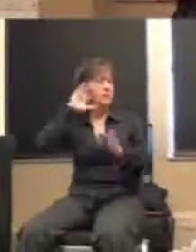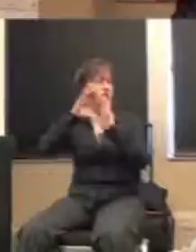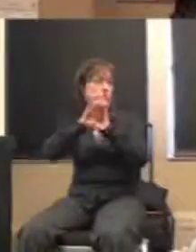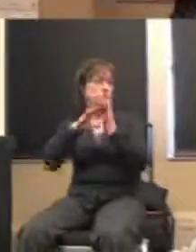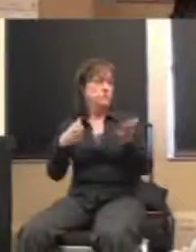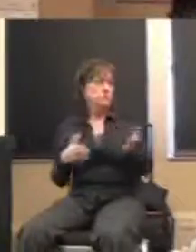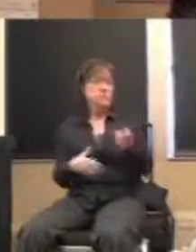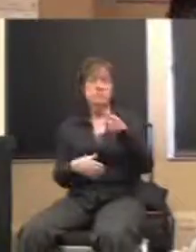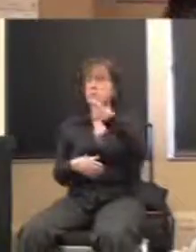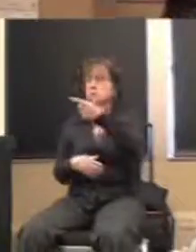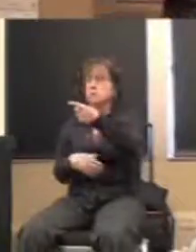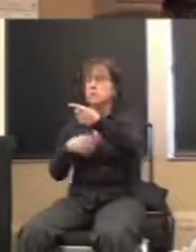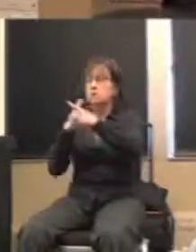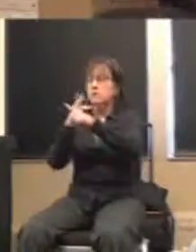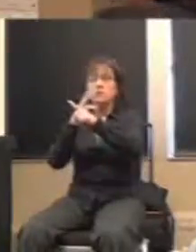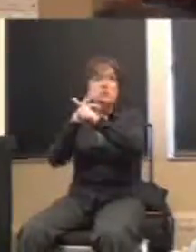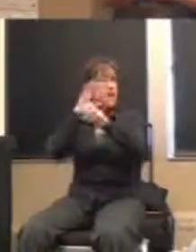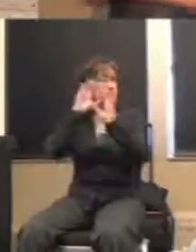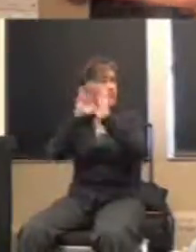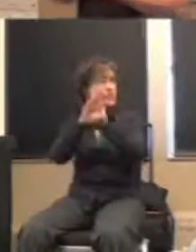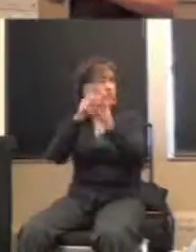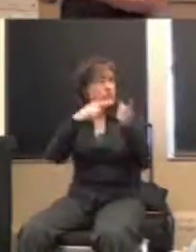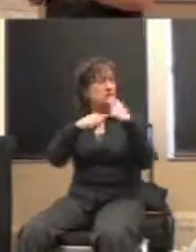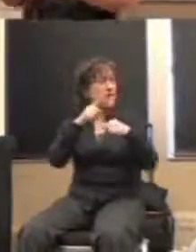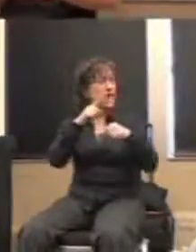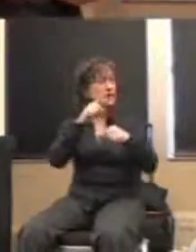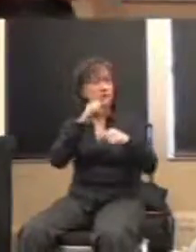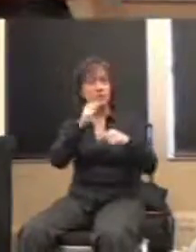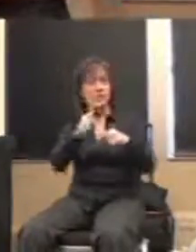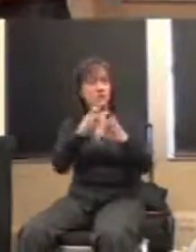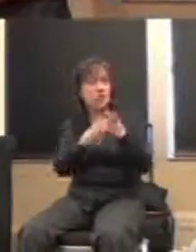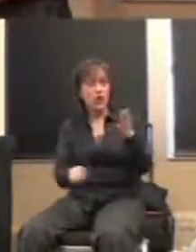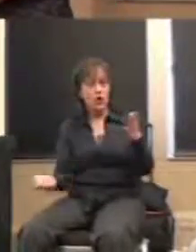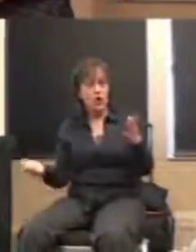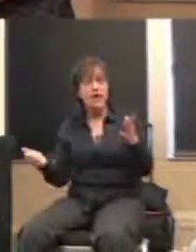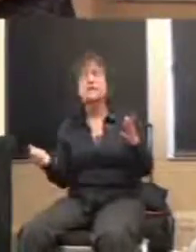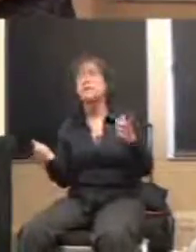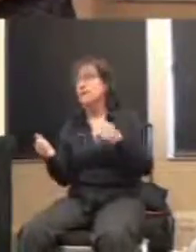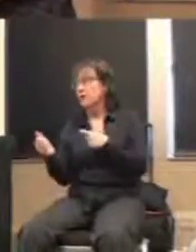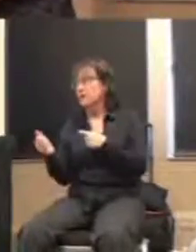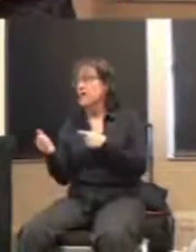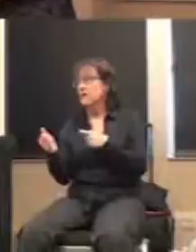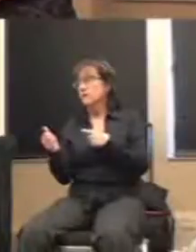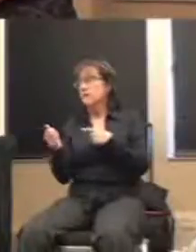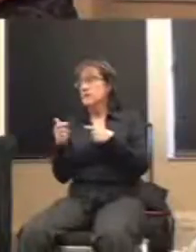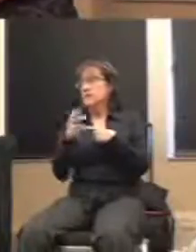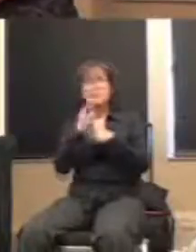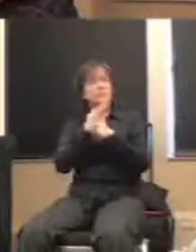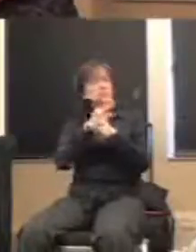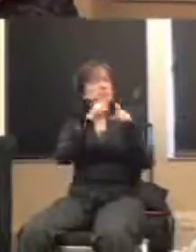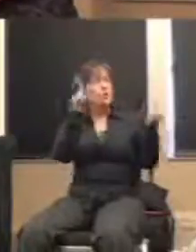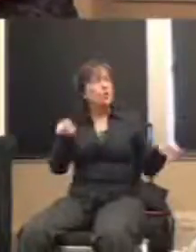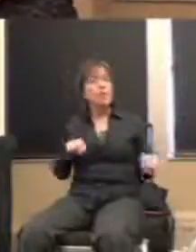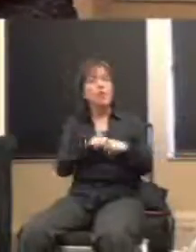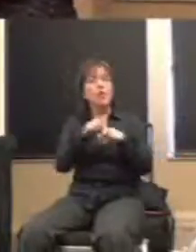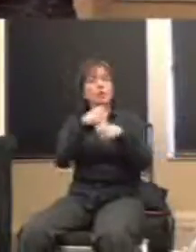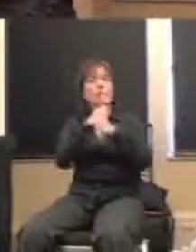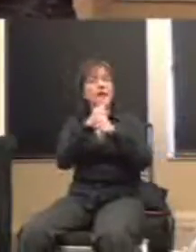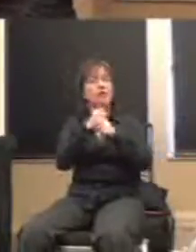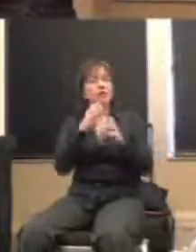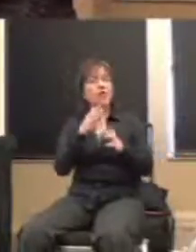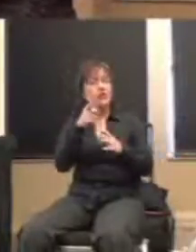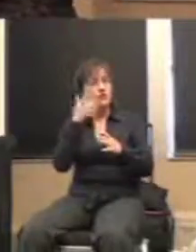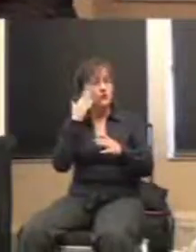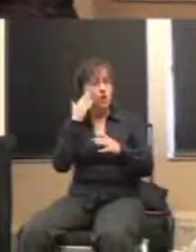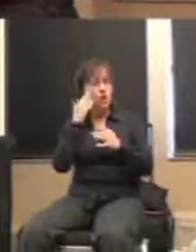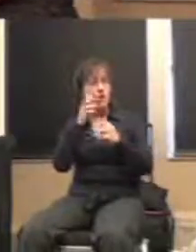the sign so it doesn't go away. That's what I would probably do, is I would actually put that, and if you use Boardmaker, are you all familiar with Boardmaker? Boardmaker has